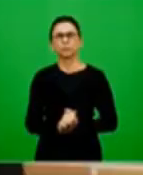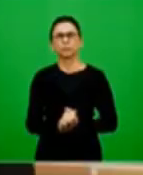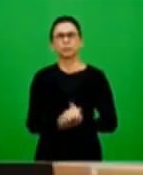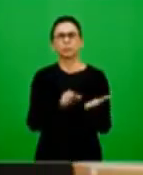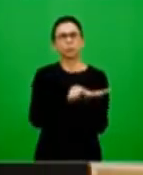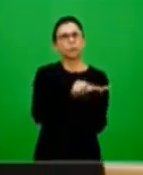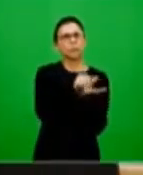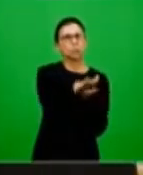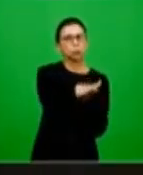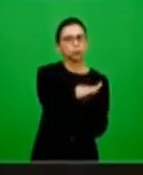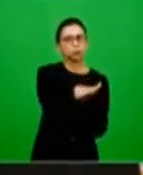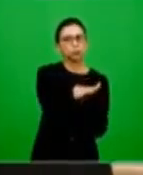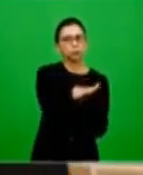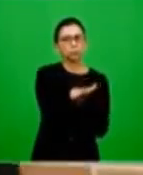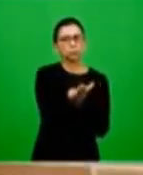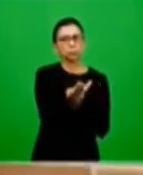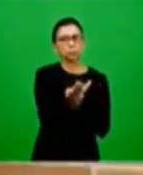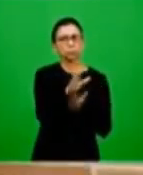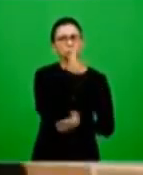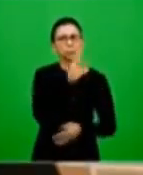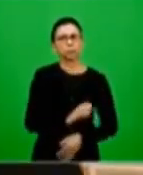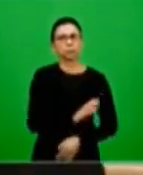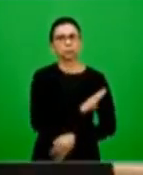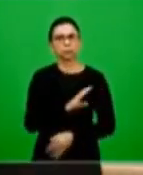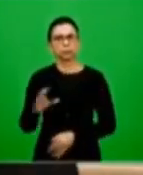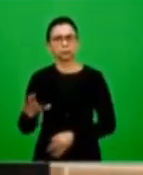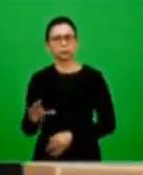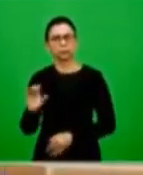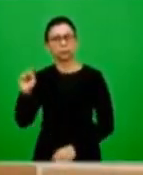the order from a papal